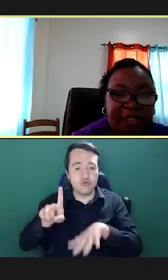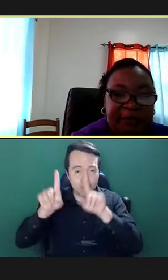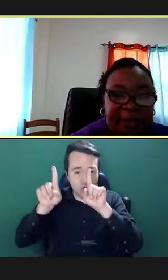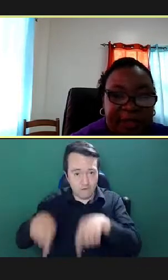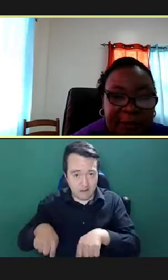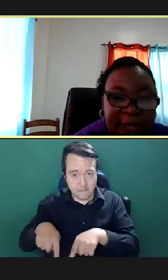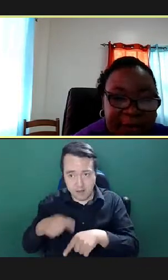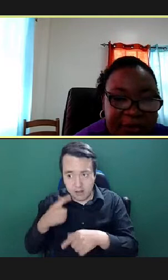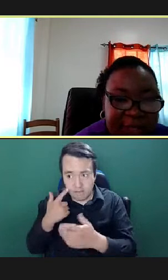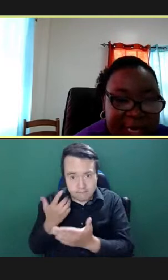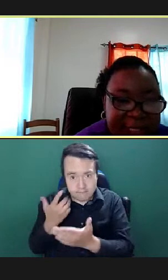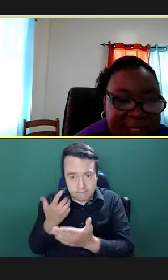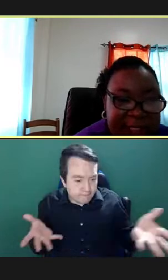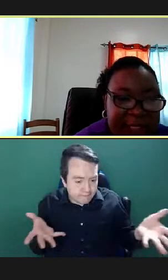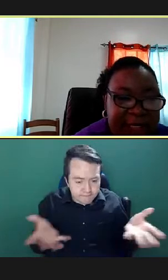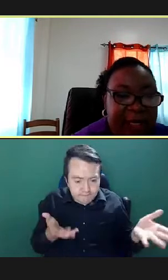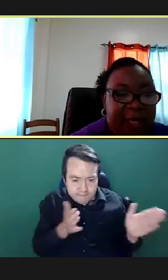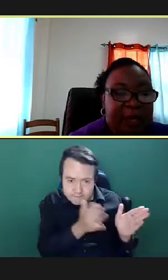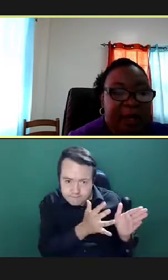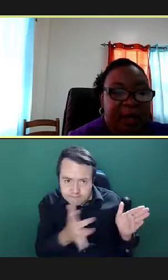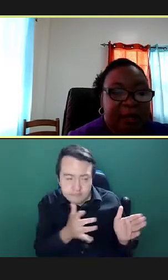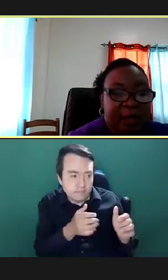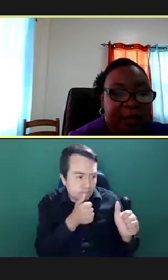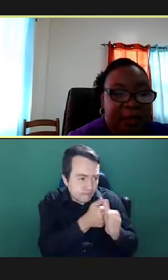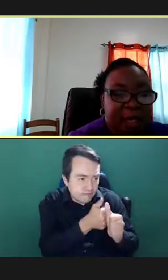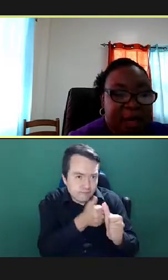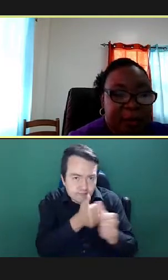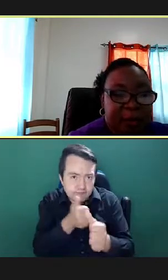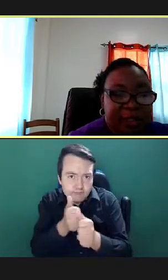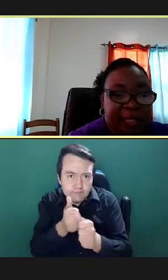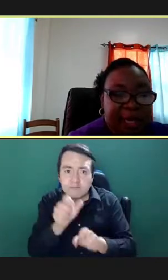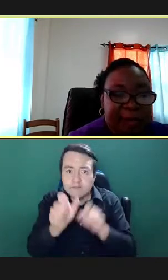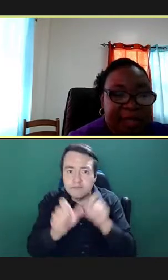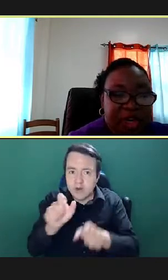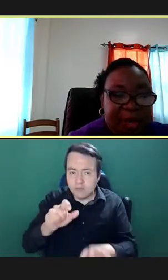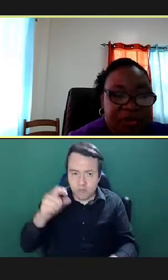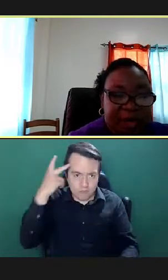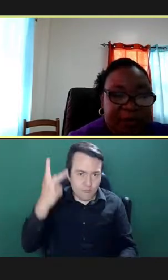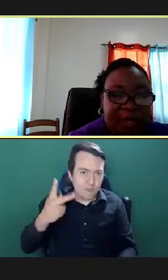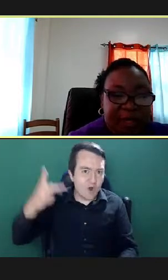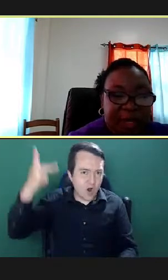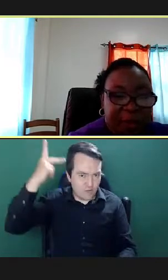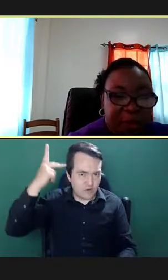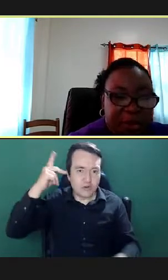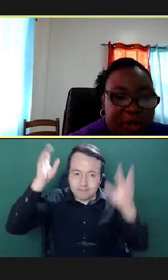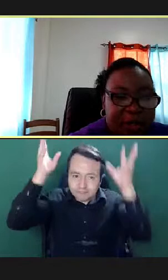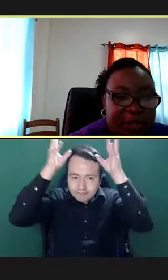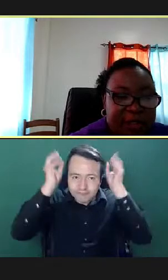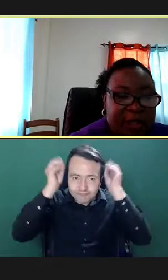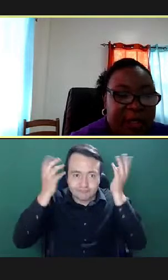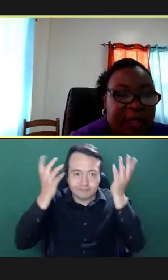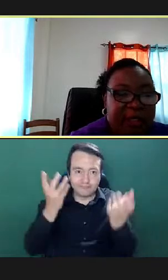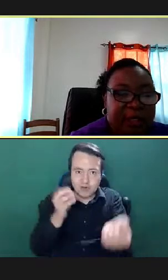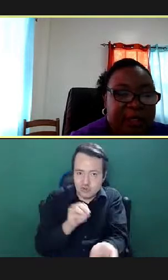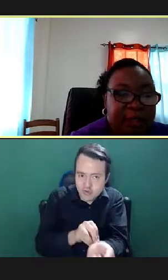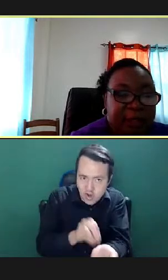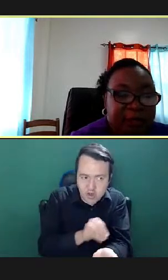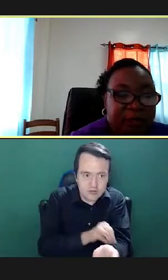in patients affected by COVID-19. There was the MH gap training of healthcare workers.